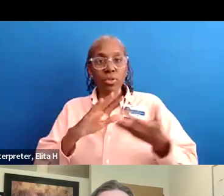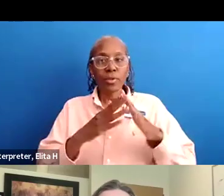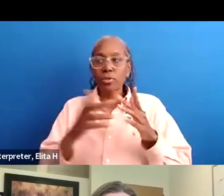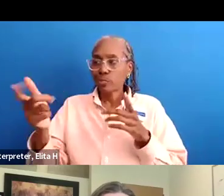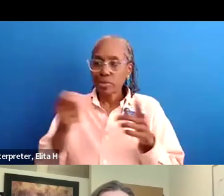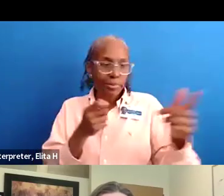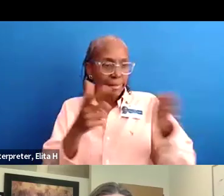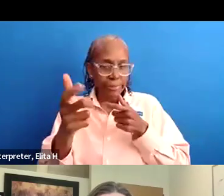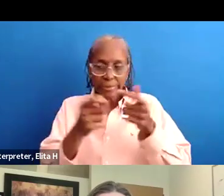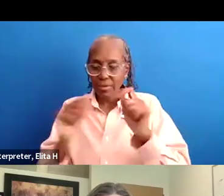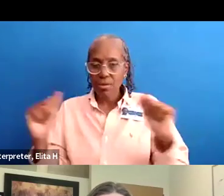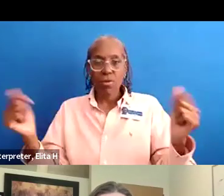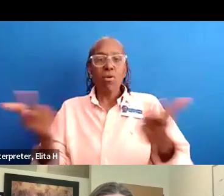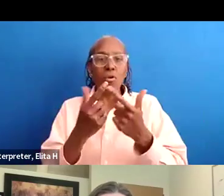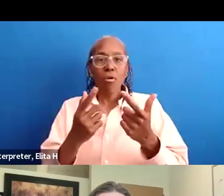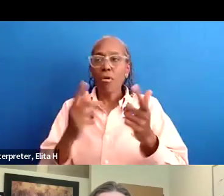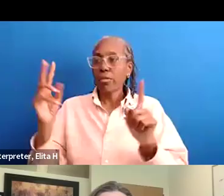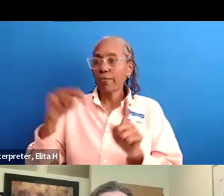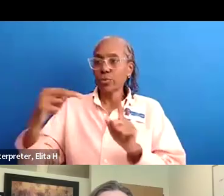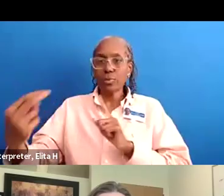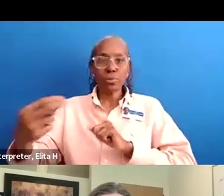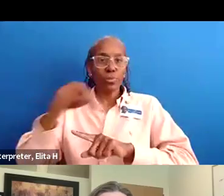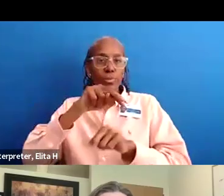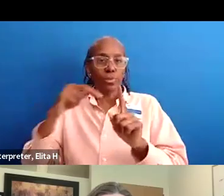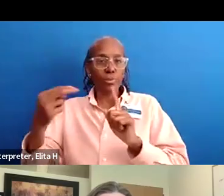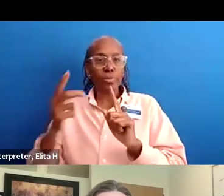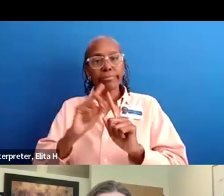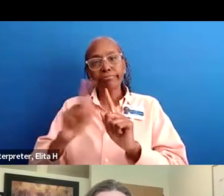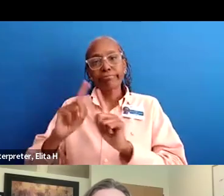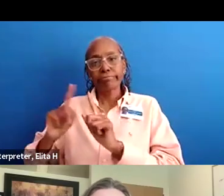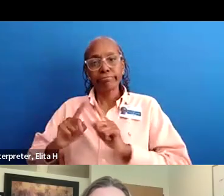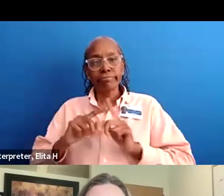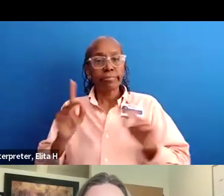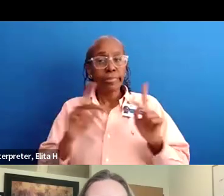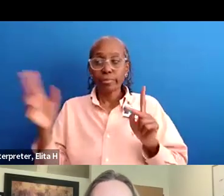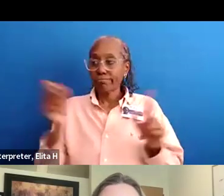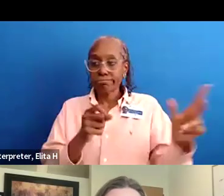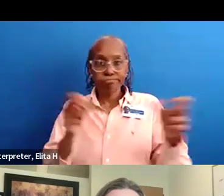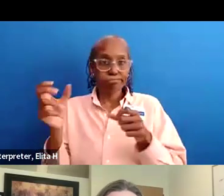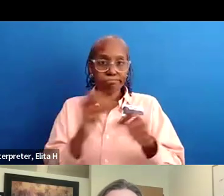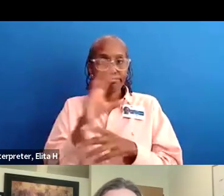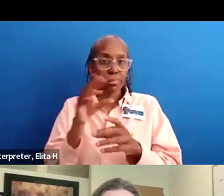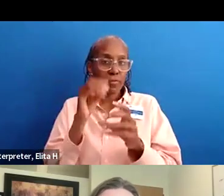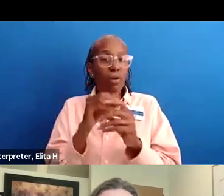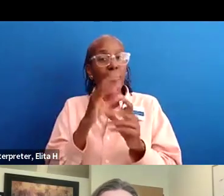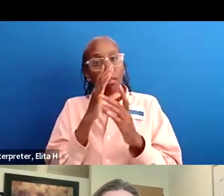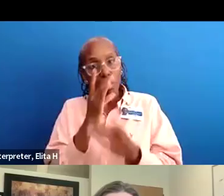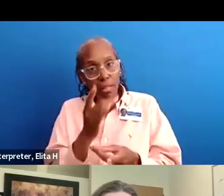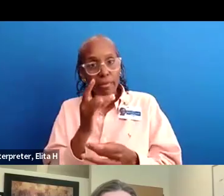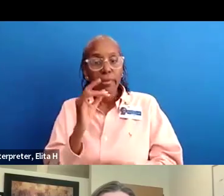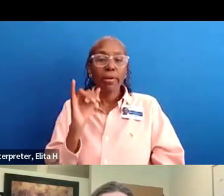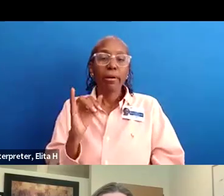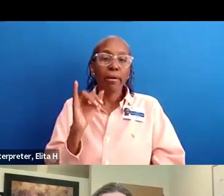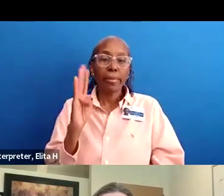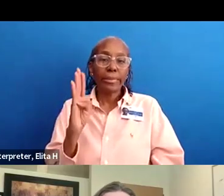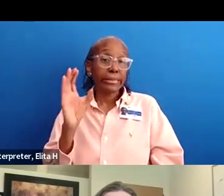in all voices. So really bringing in all different kinds of people who are involved and interested in IBCI.